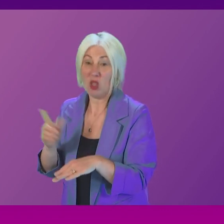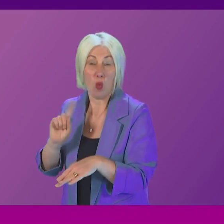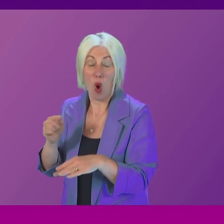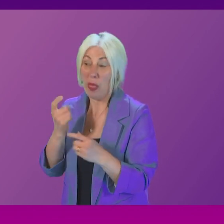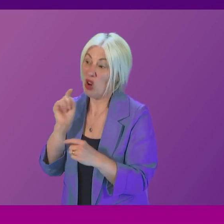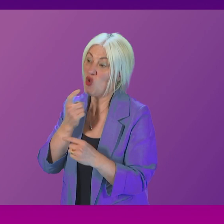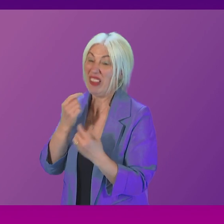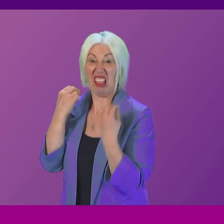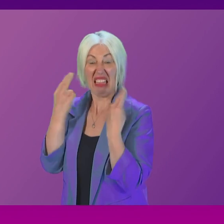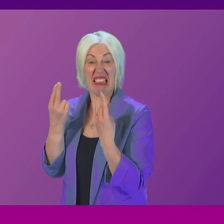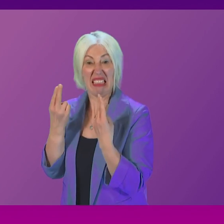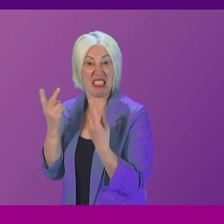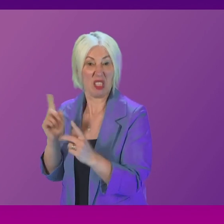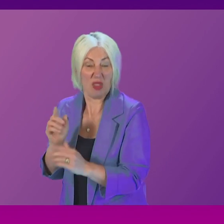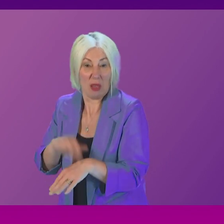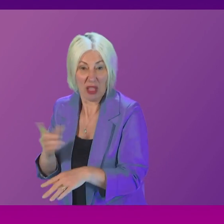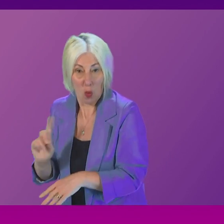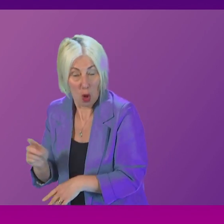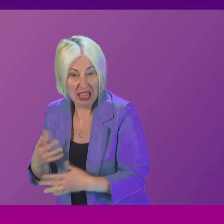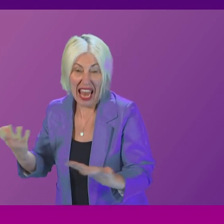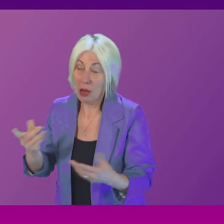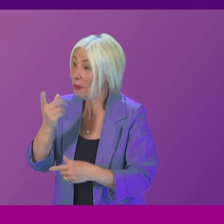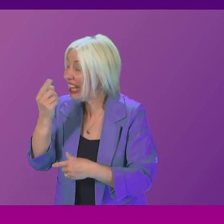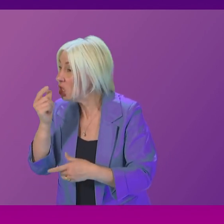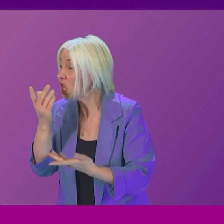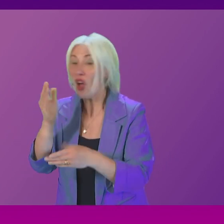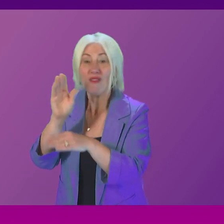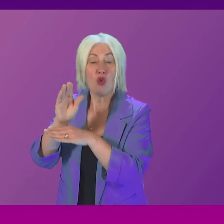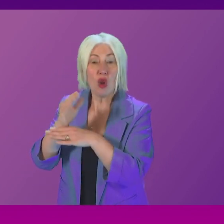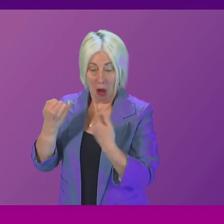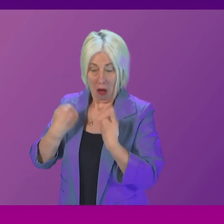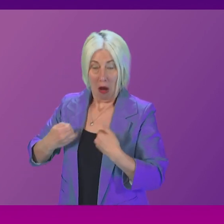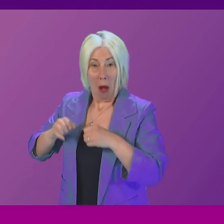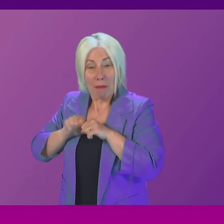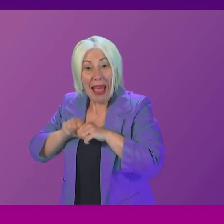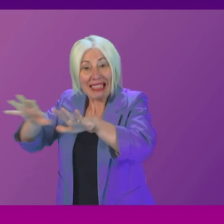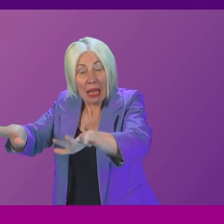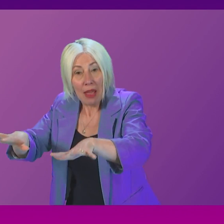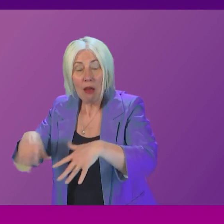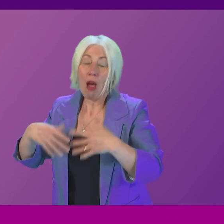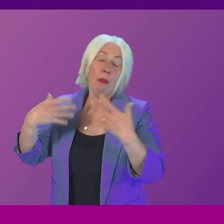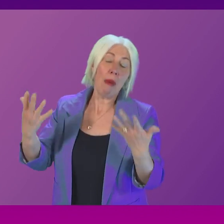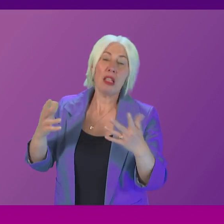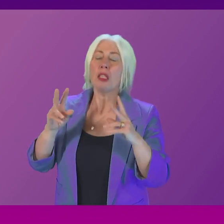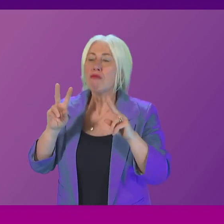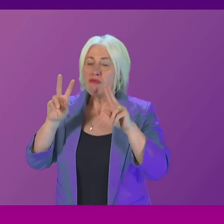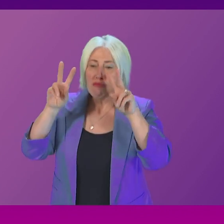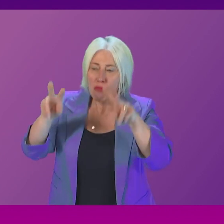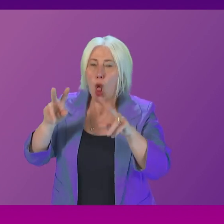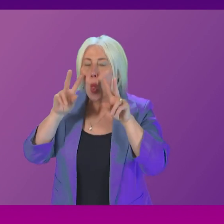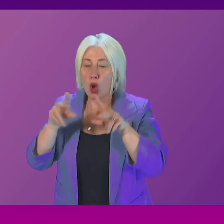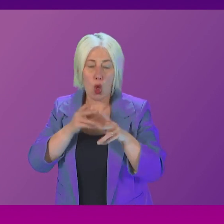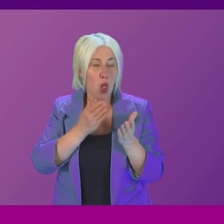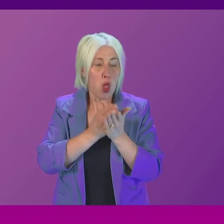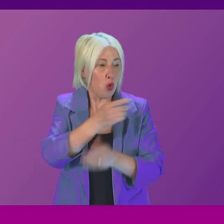issues are, including potential future pandemics. But in relation to that overview across